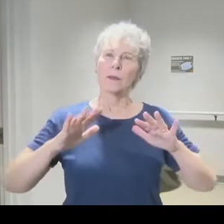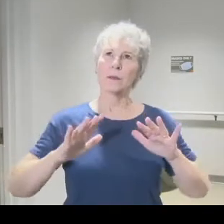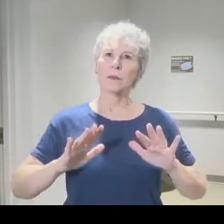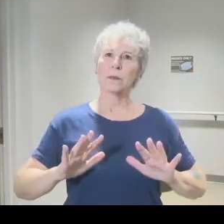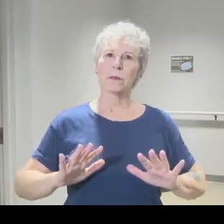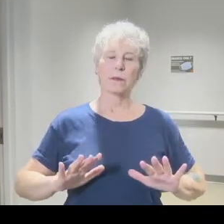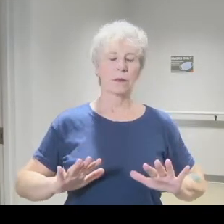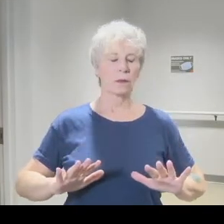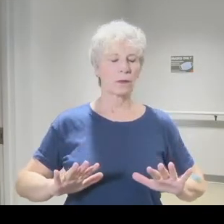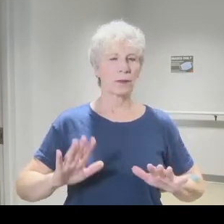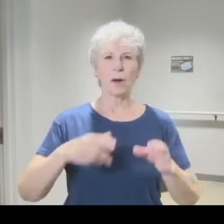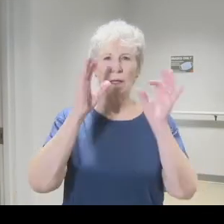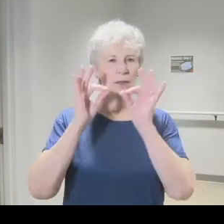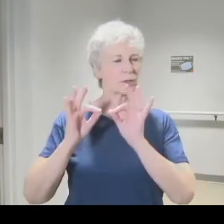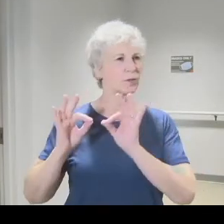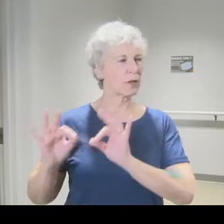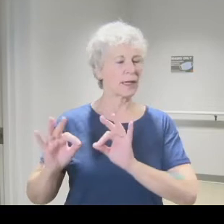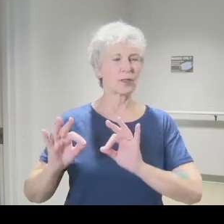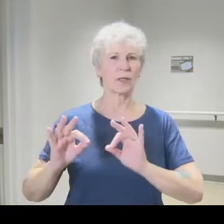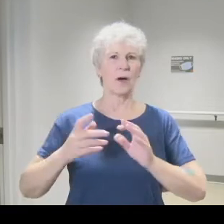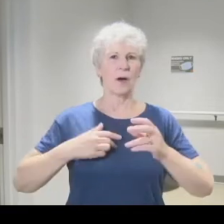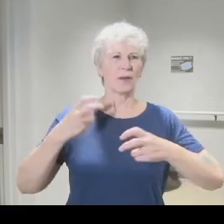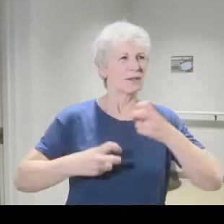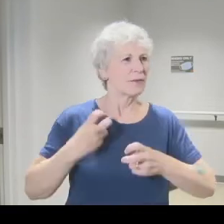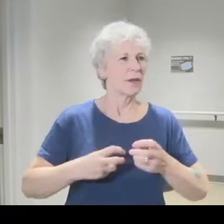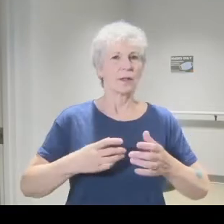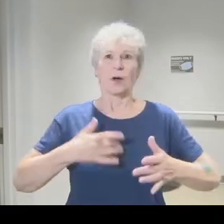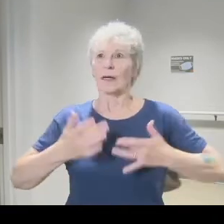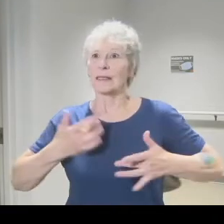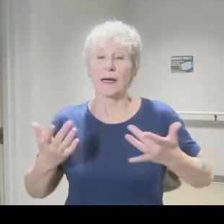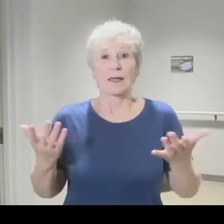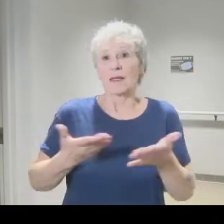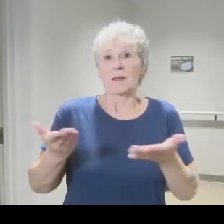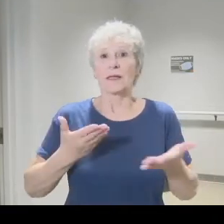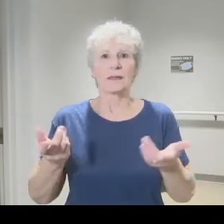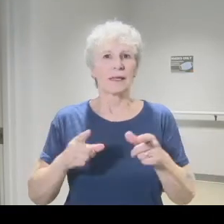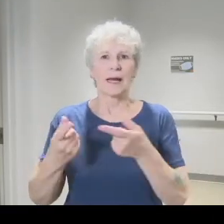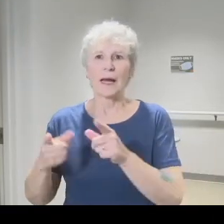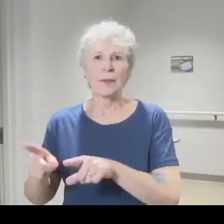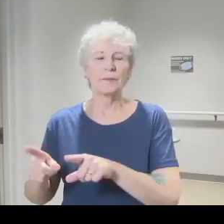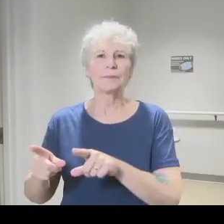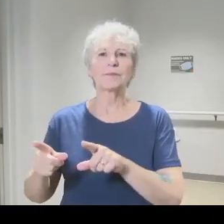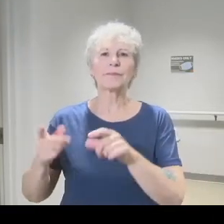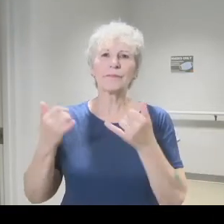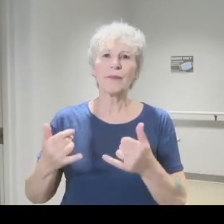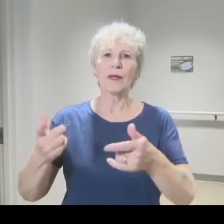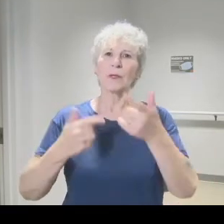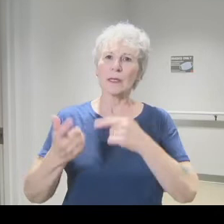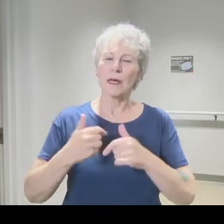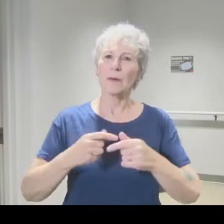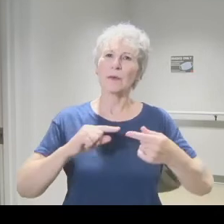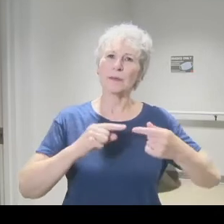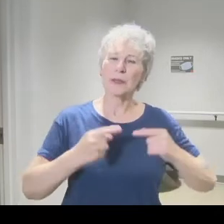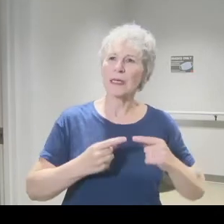remove the distractions of last week, or maybe the things that are exciting for us in the week to come. And we come with the